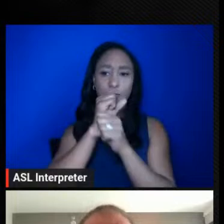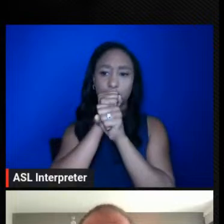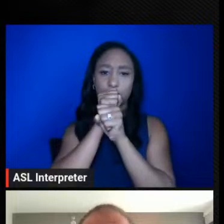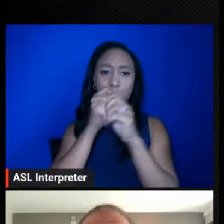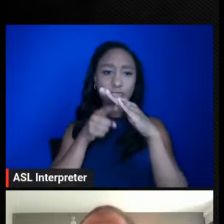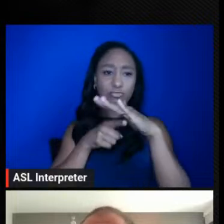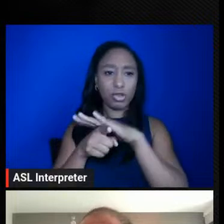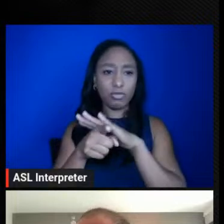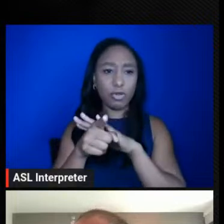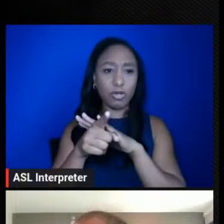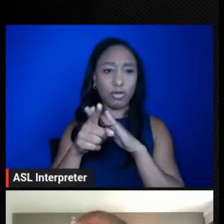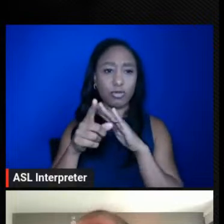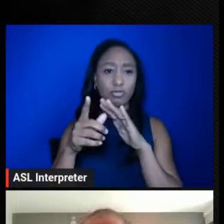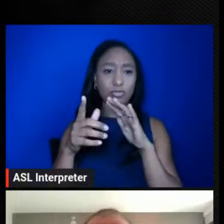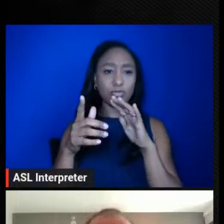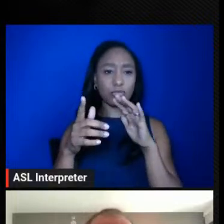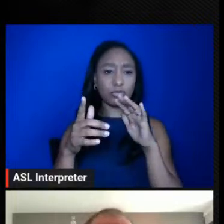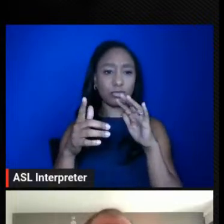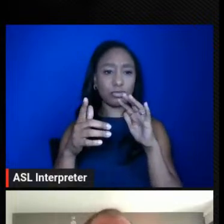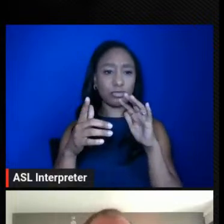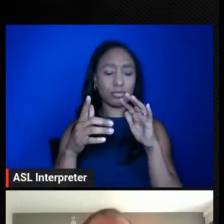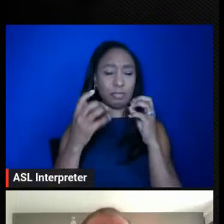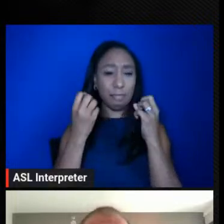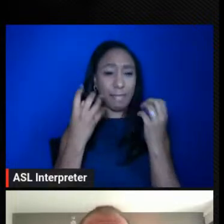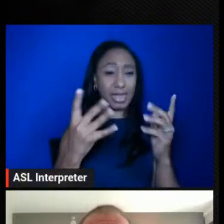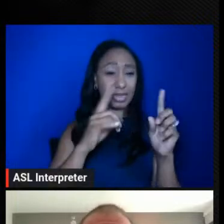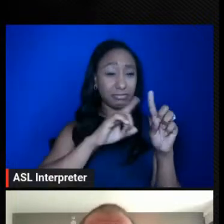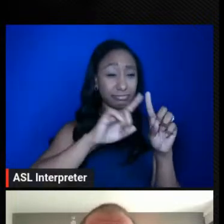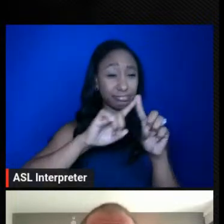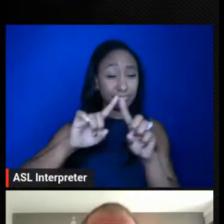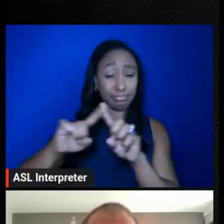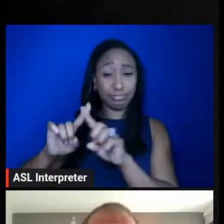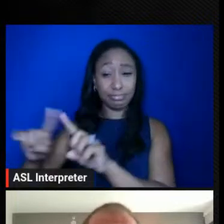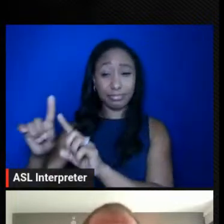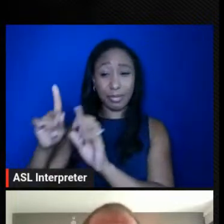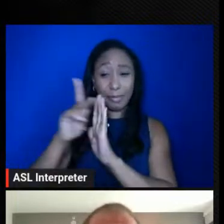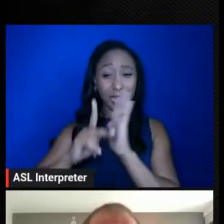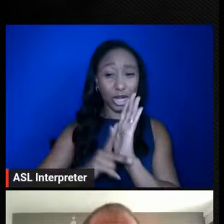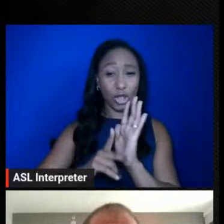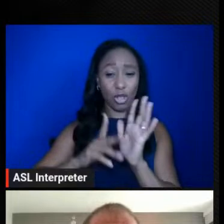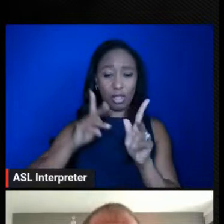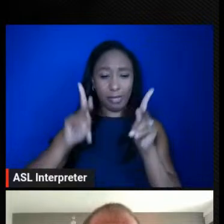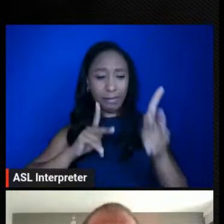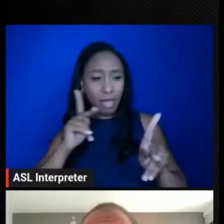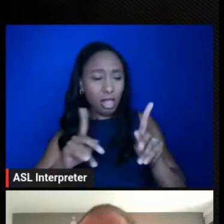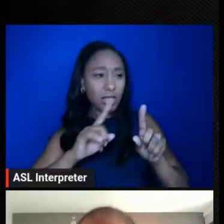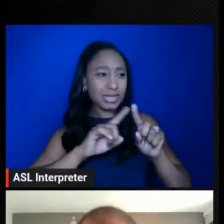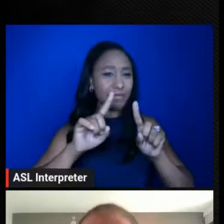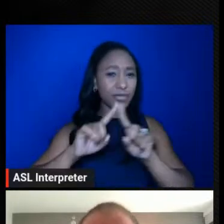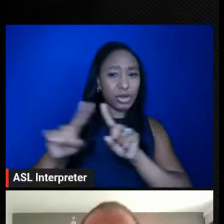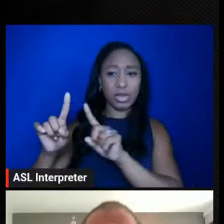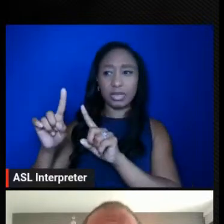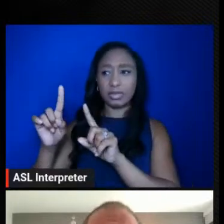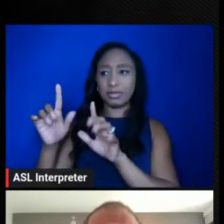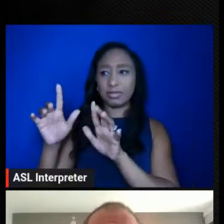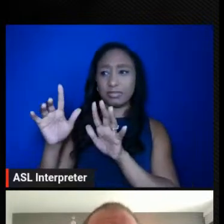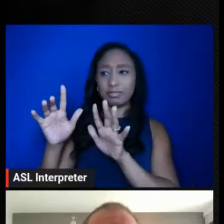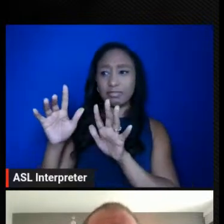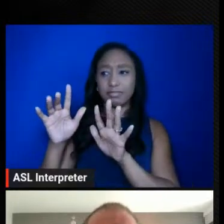of massive economic and political forces. And what happened to